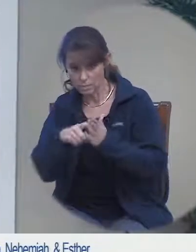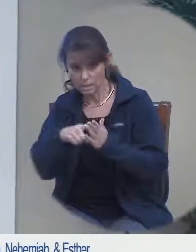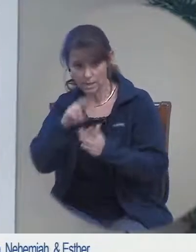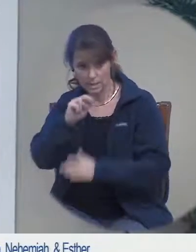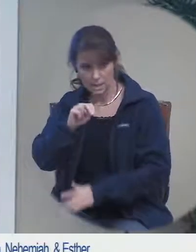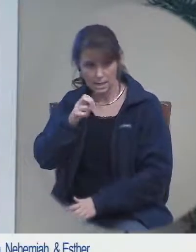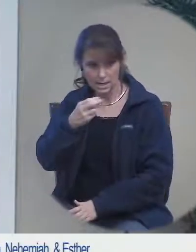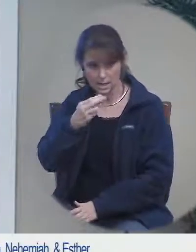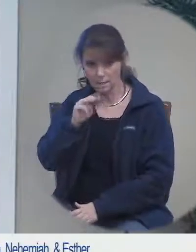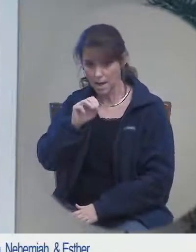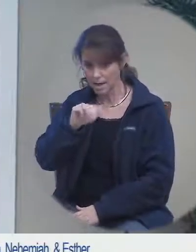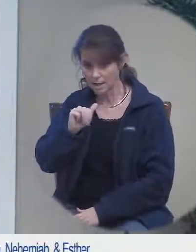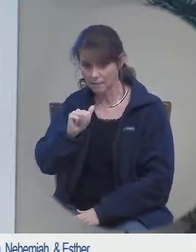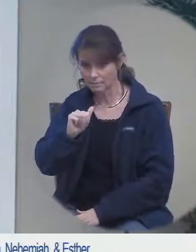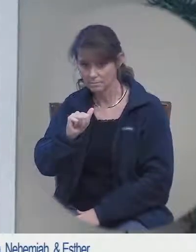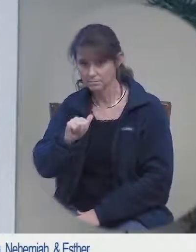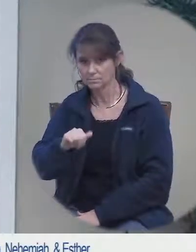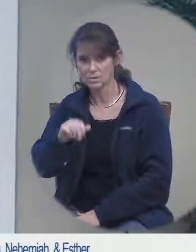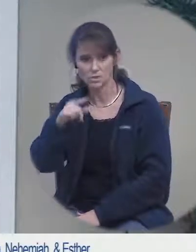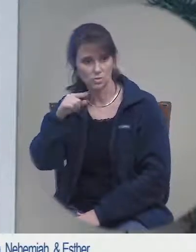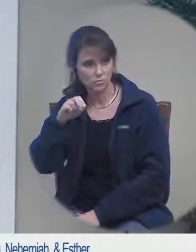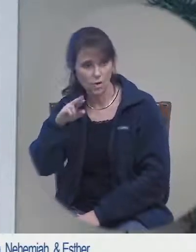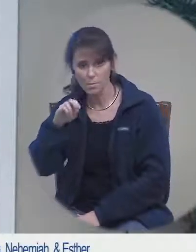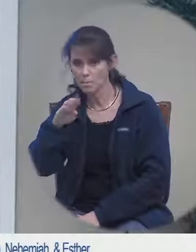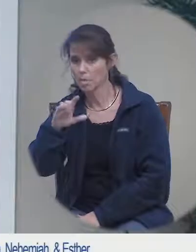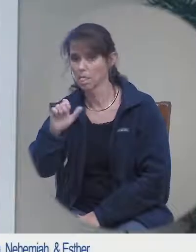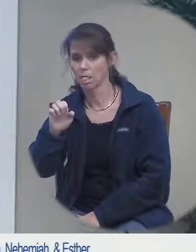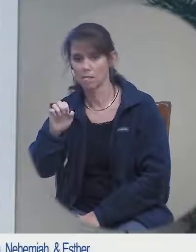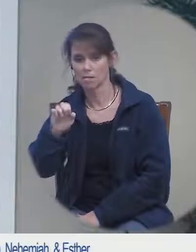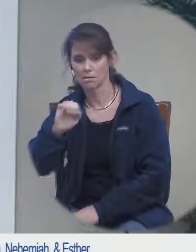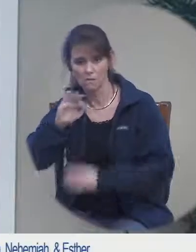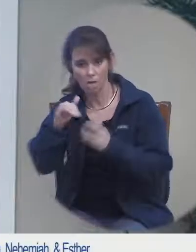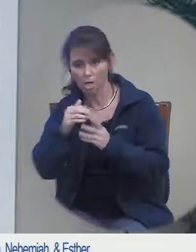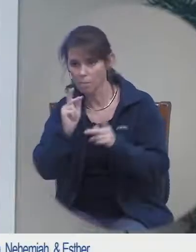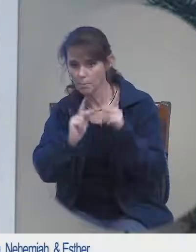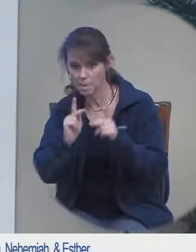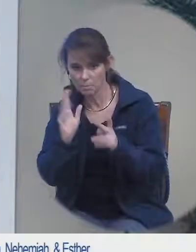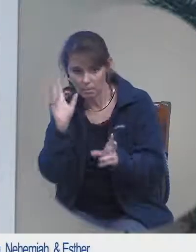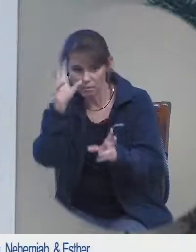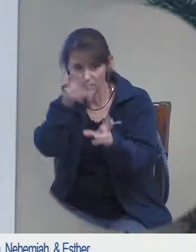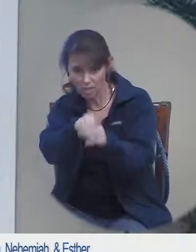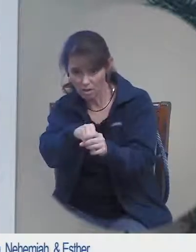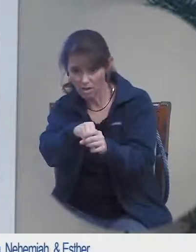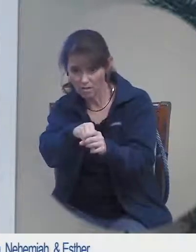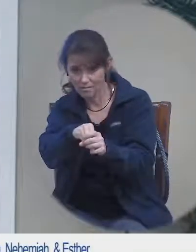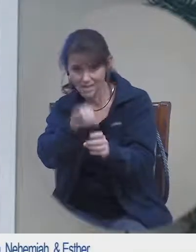and Zerubbabel and all the people were engaged in were not just a